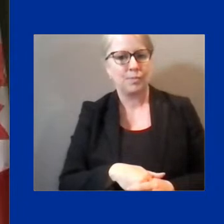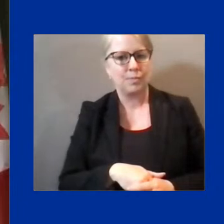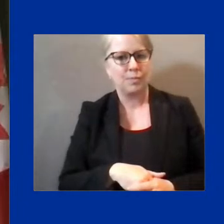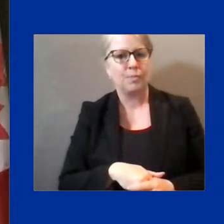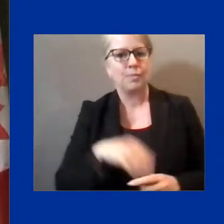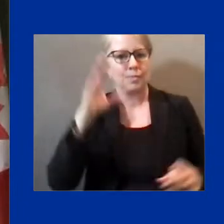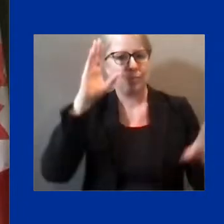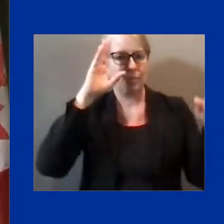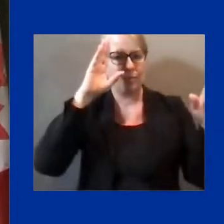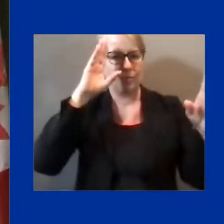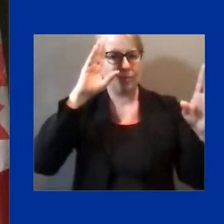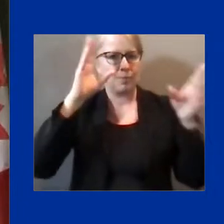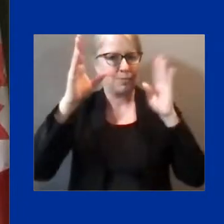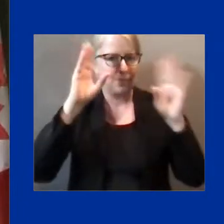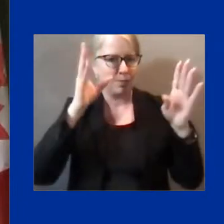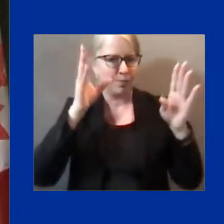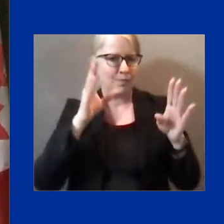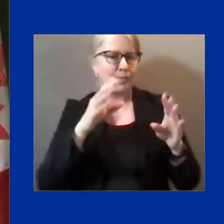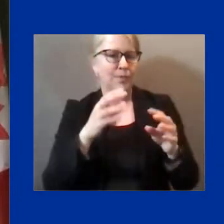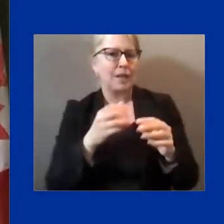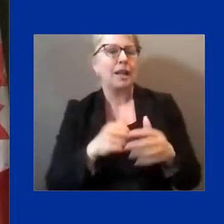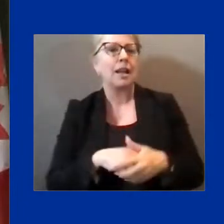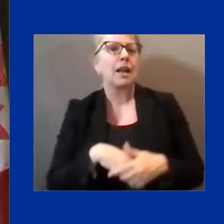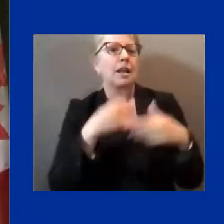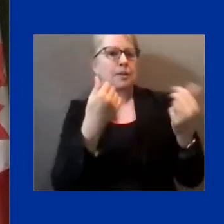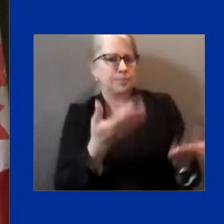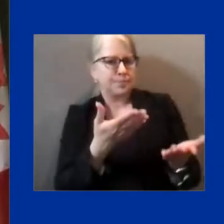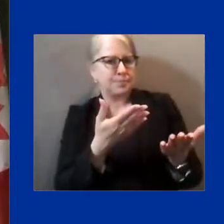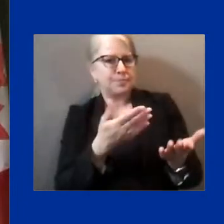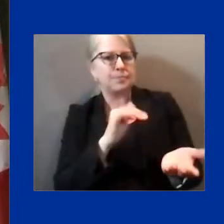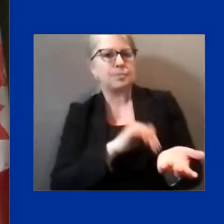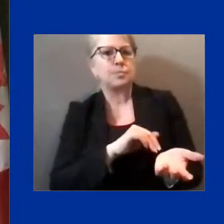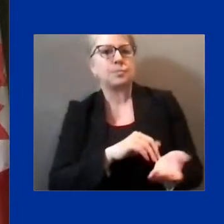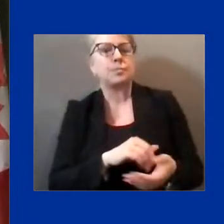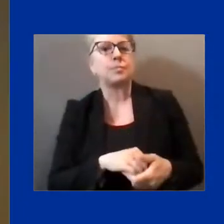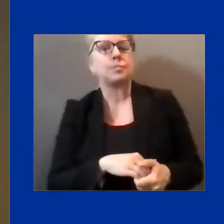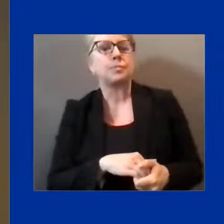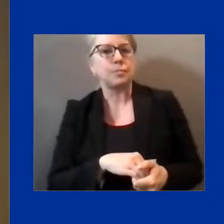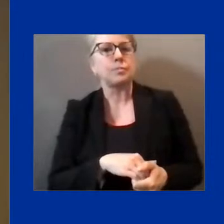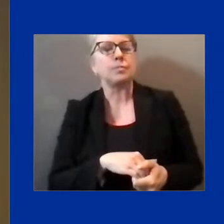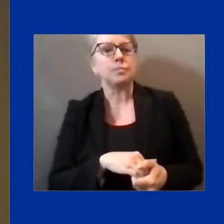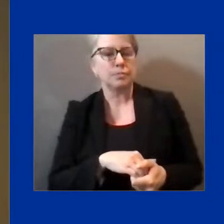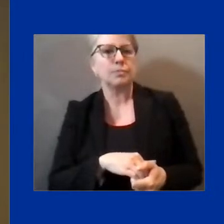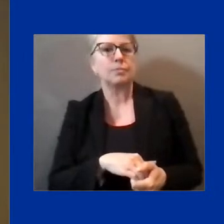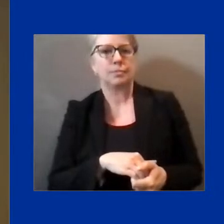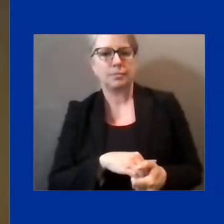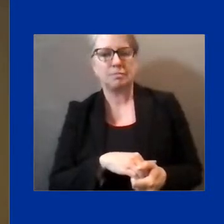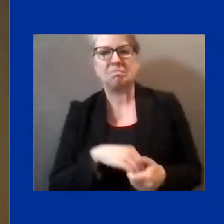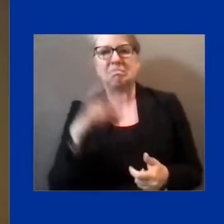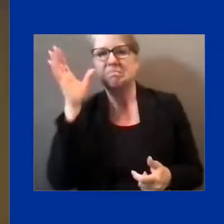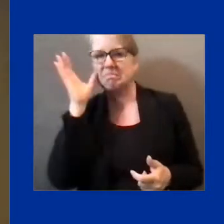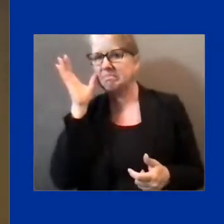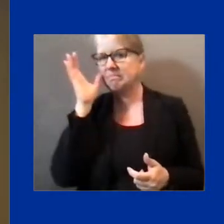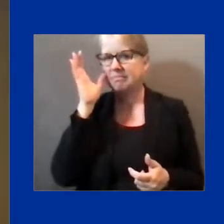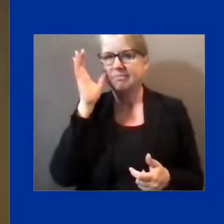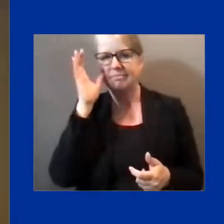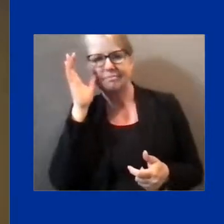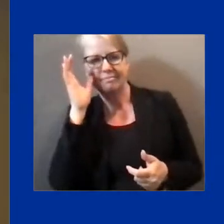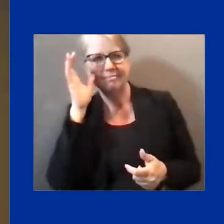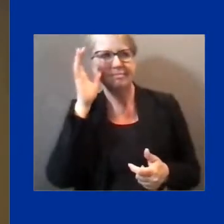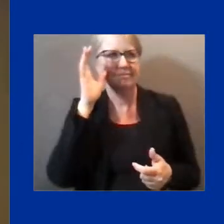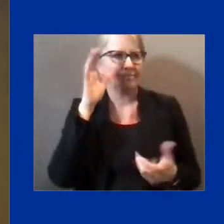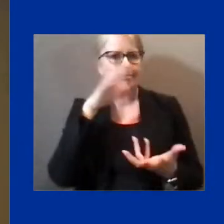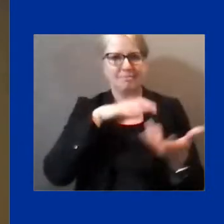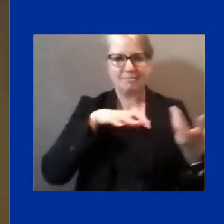Hi, everyone. Dr. Malachny, we've heard a lot of confusion about what's allowed, what's